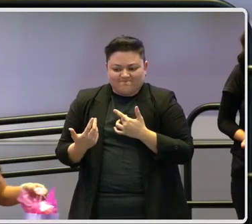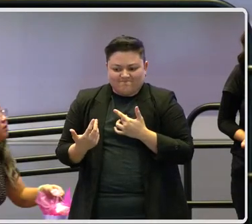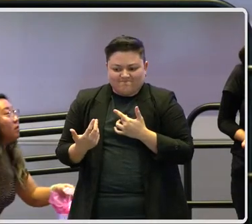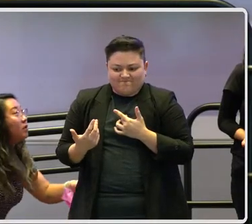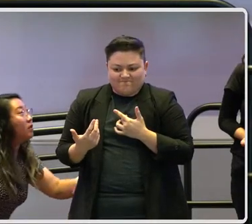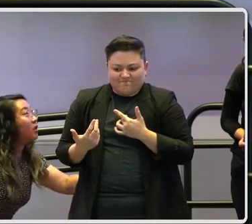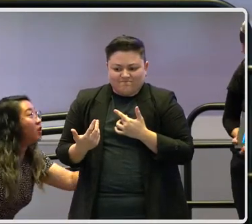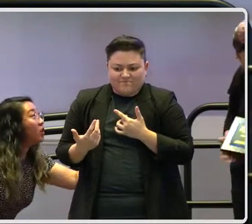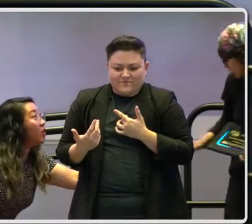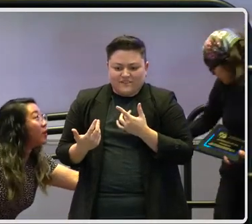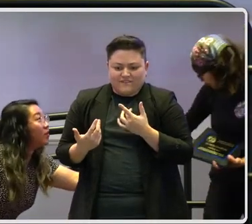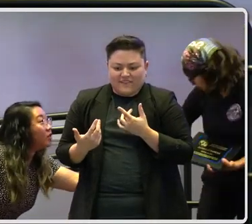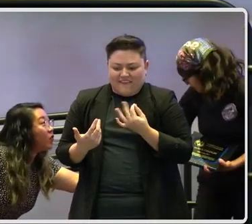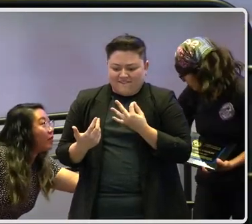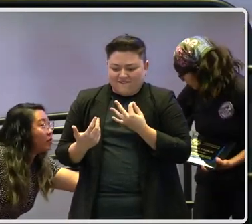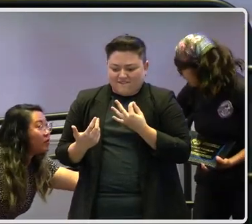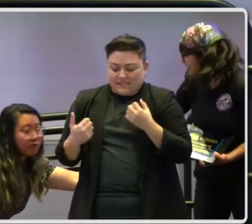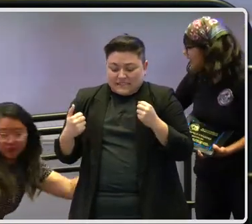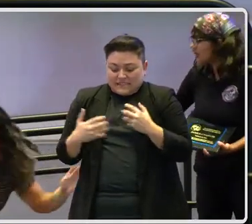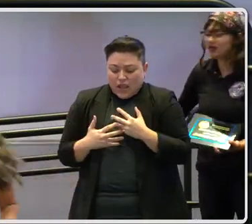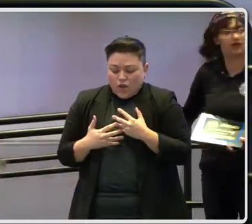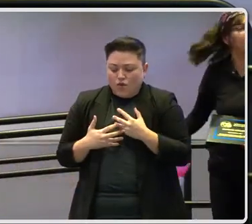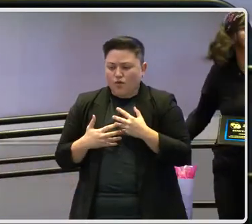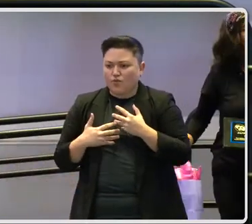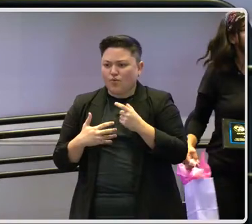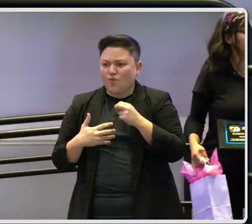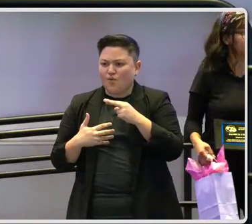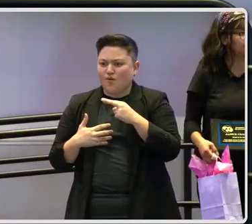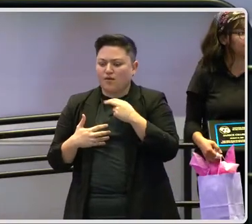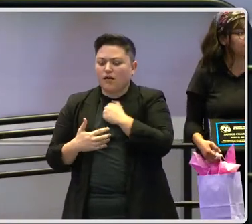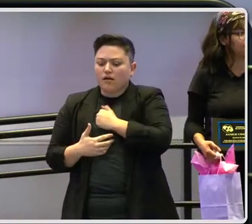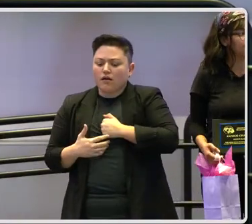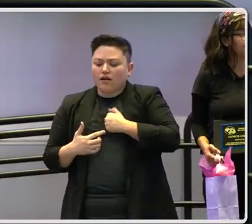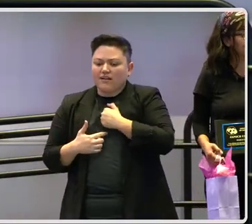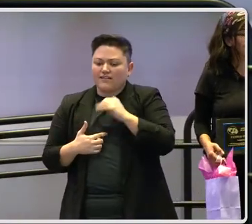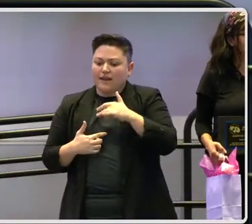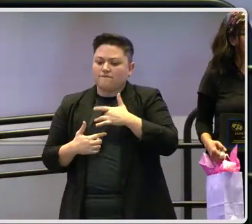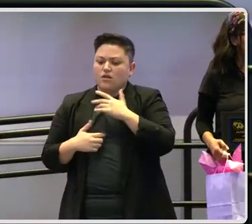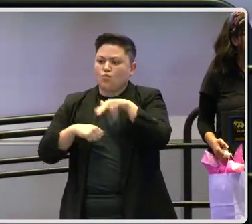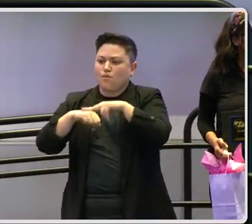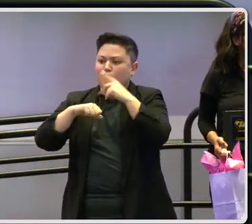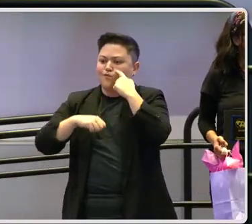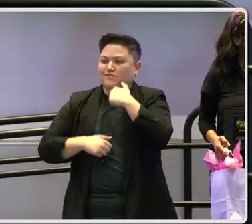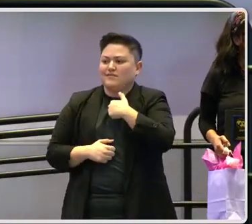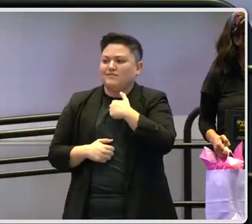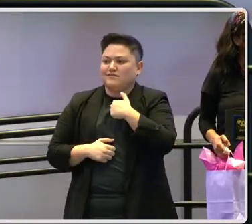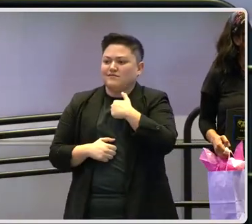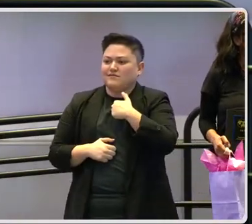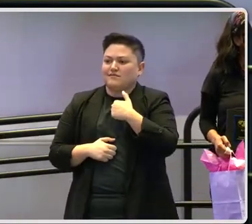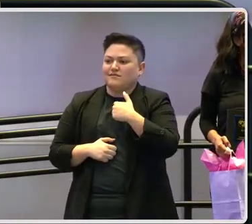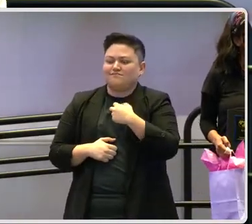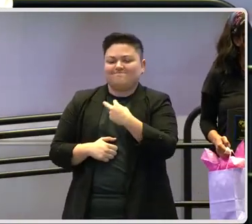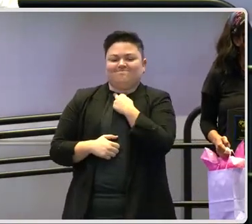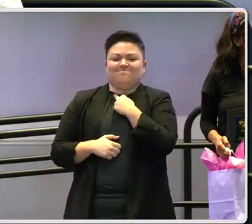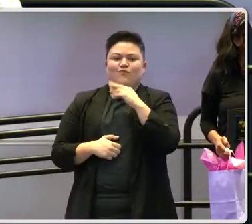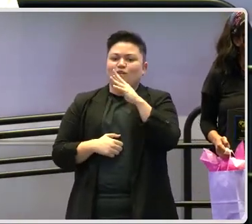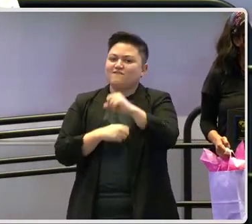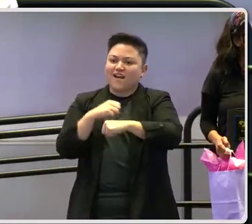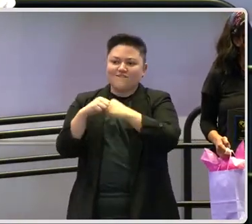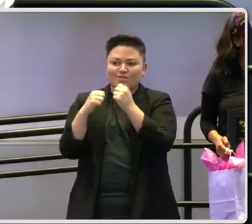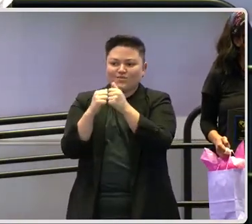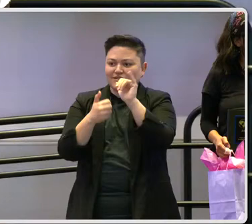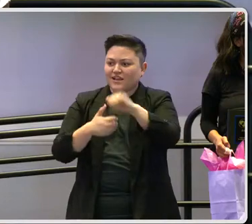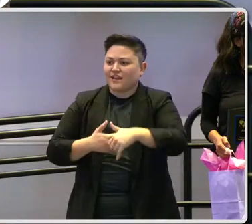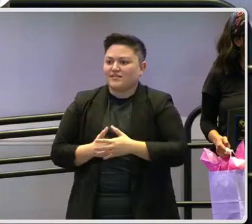consolence in sorrow and fear. You know, fear kept me stuck for 45 years. When